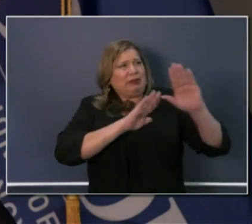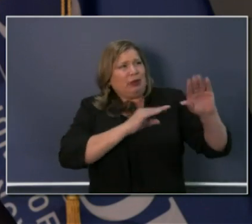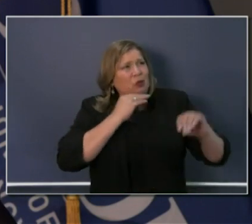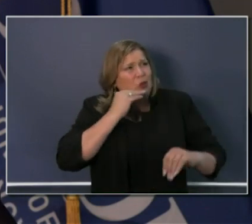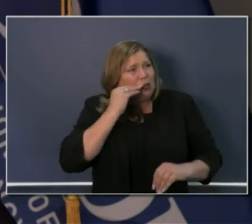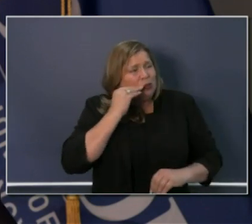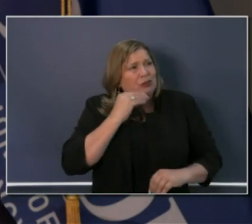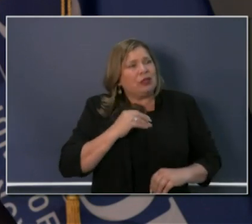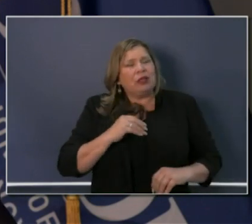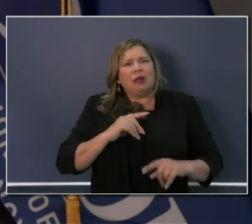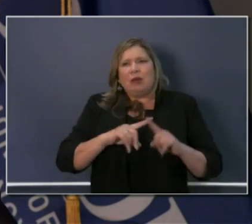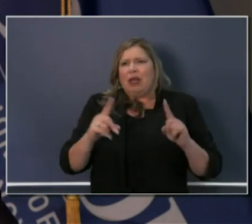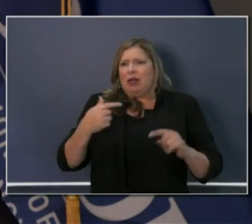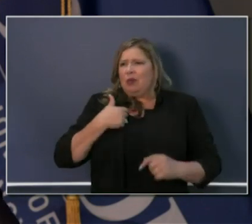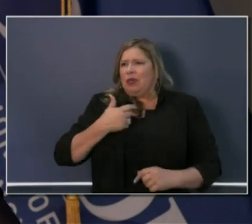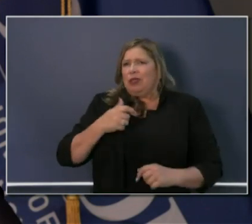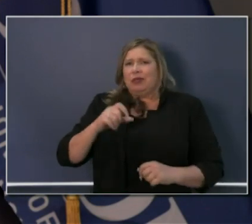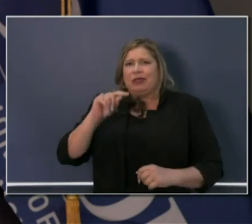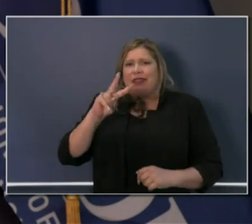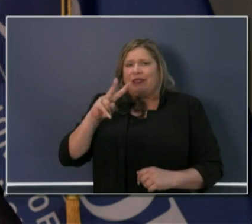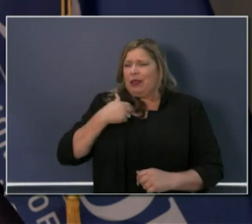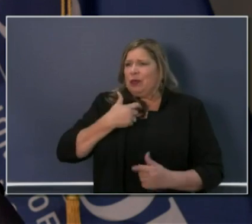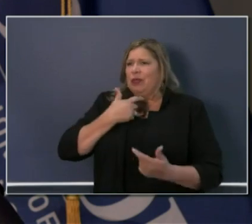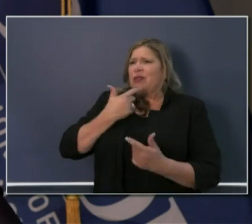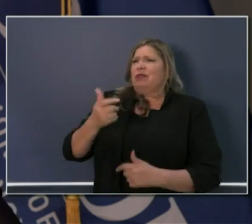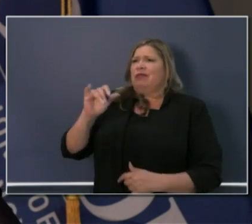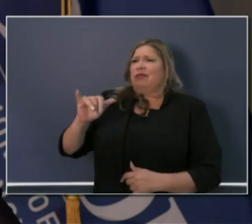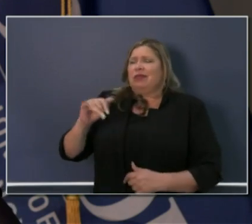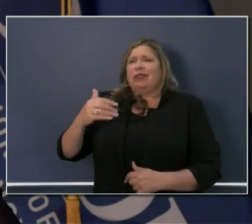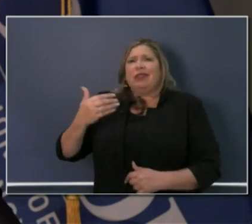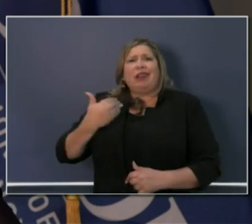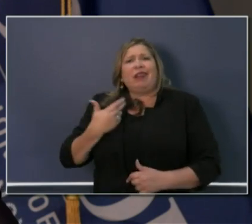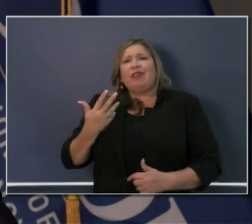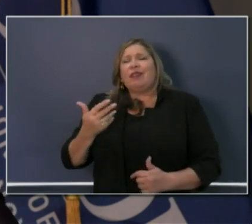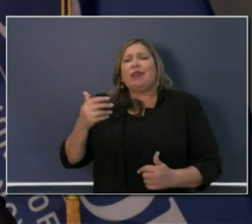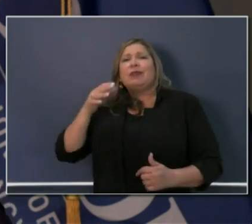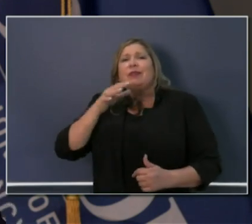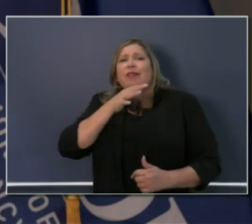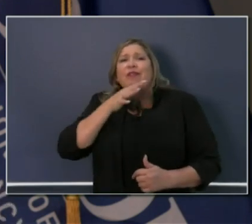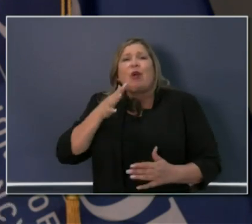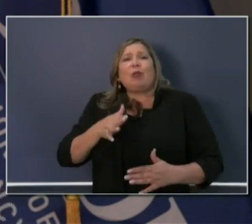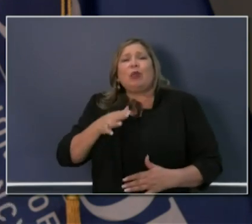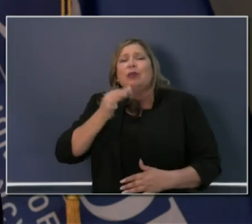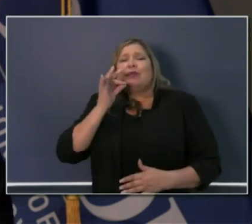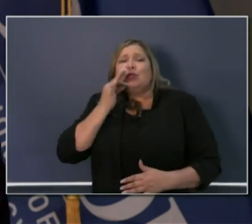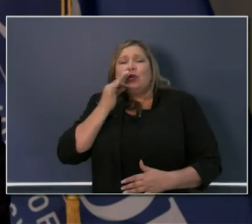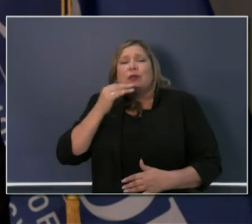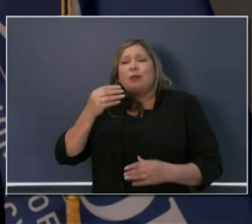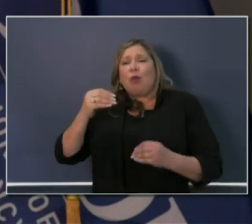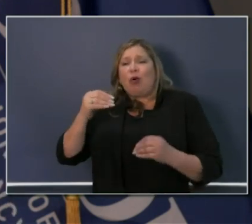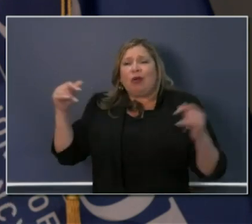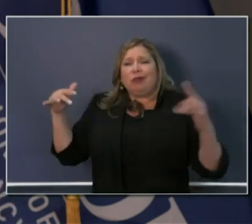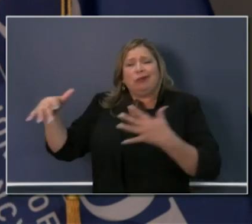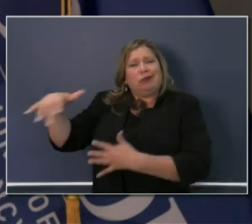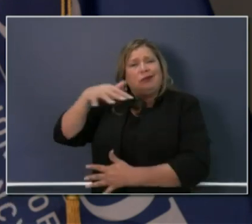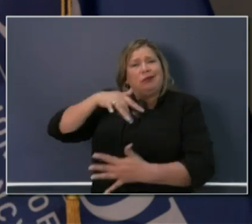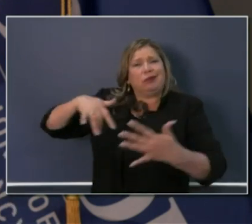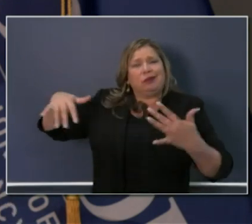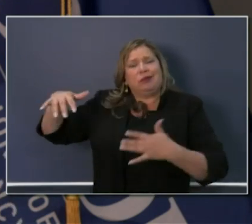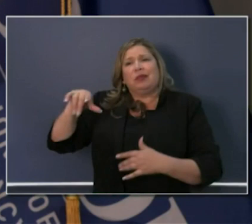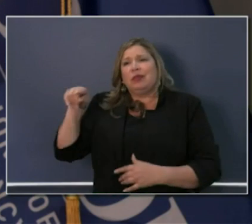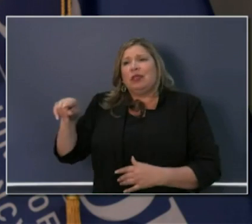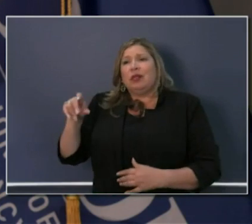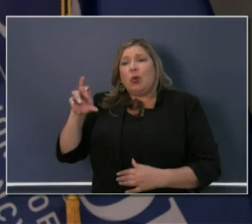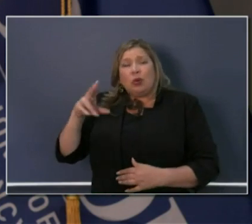farmers market downtown Sacramento. They're just crowded, standing next to each other. You see people standing in line to go into